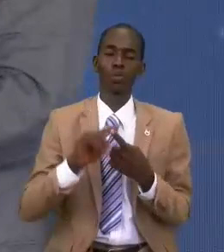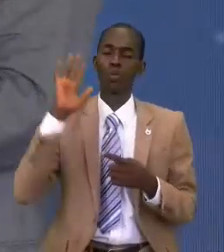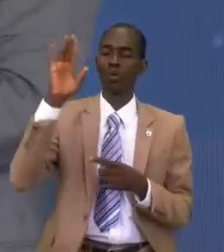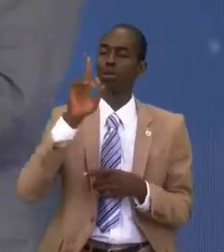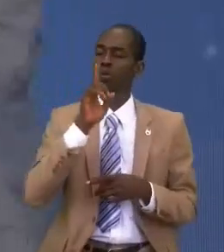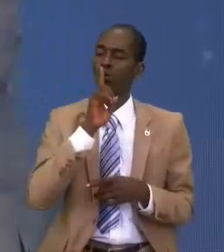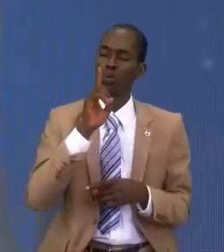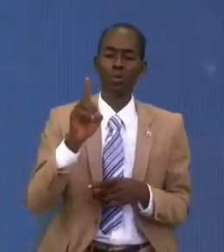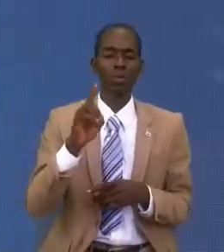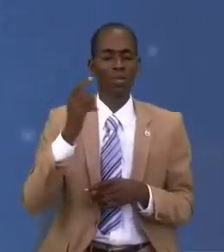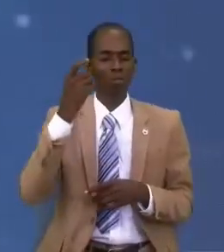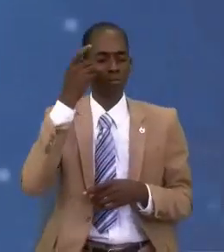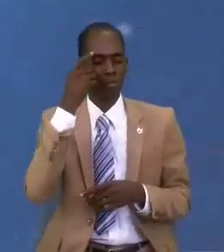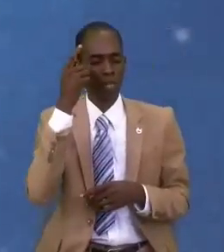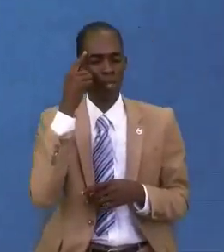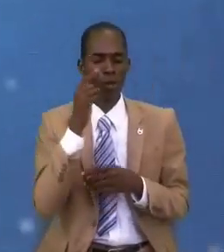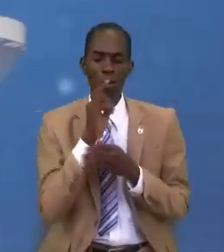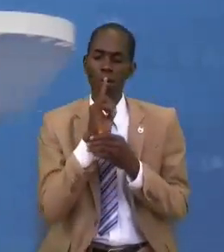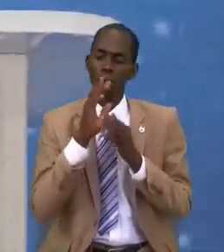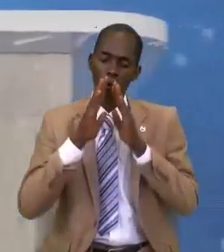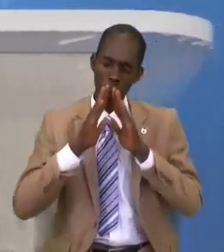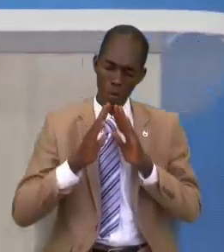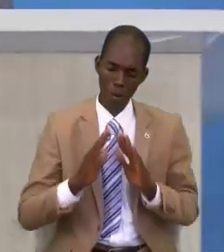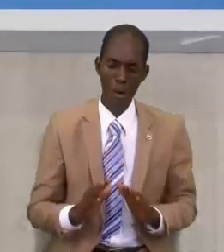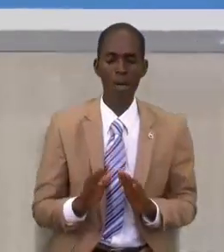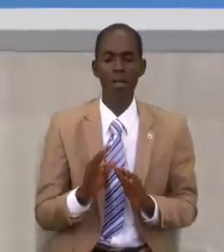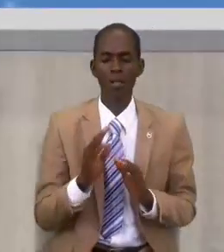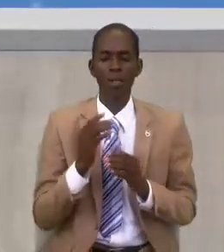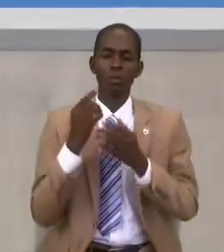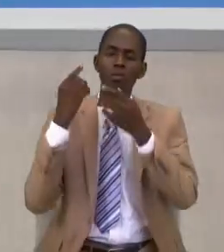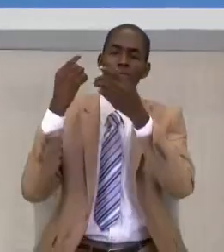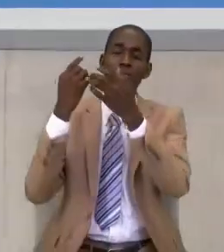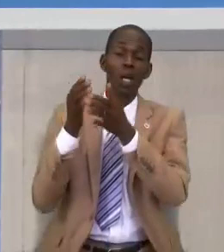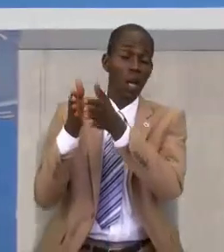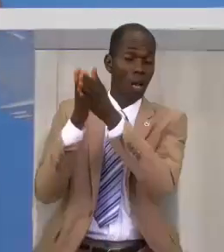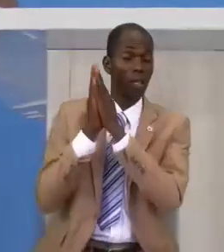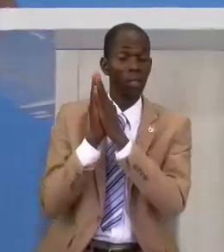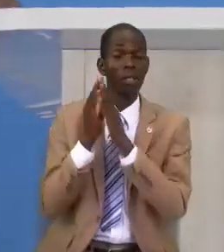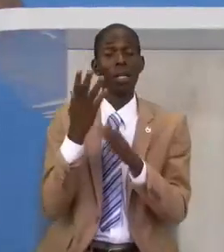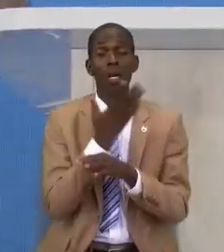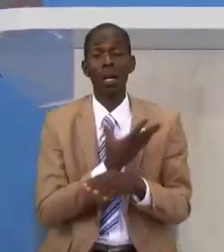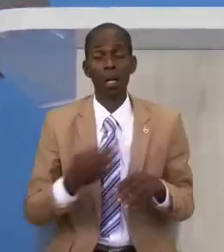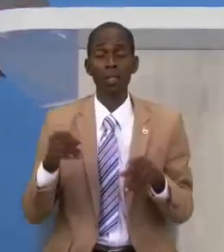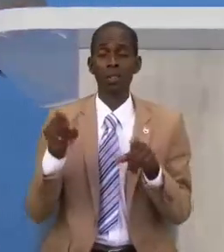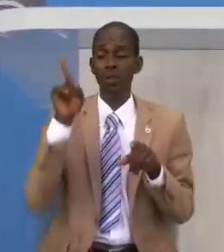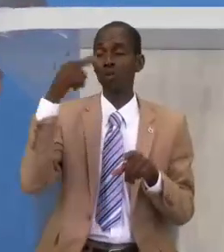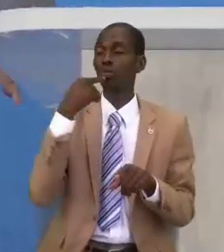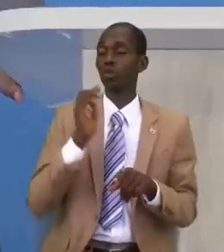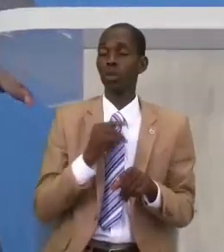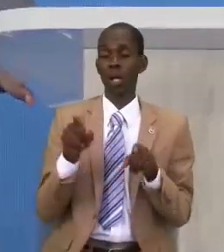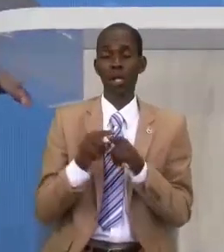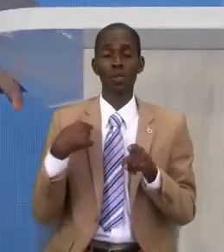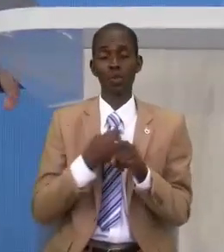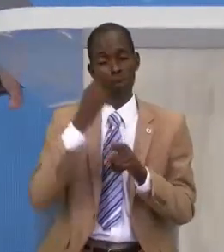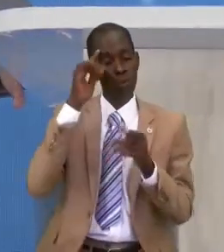serious consultation. And you said, as we believe in you, every promise you have made, you will fulfill in